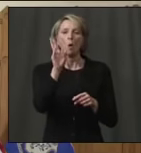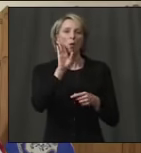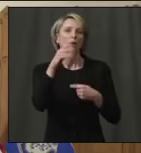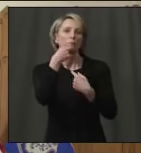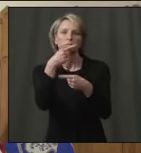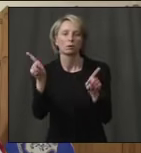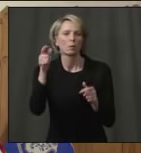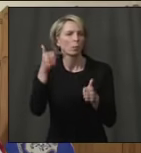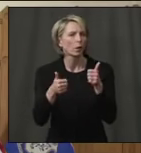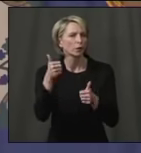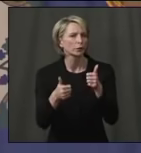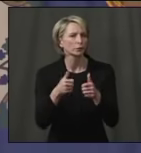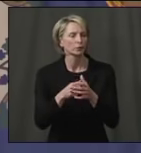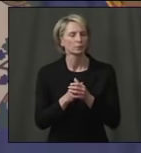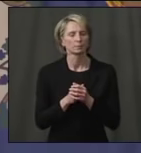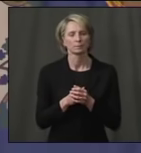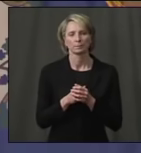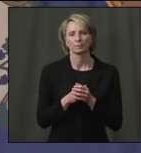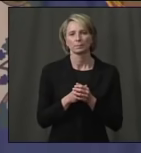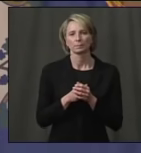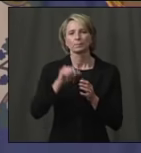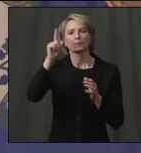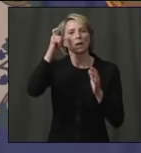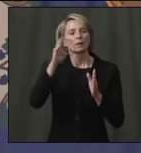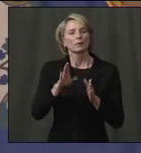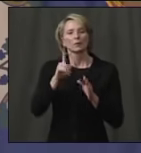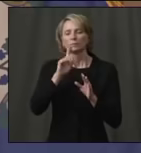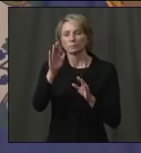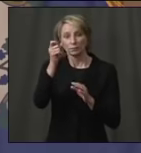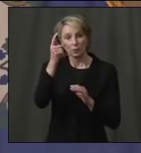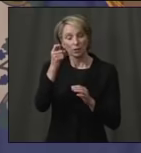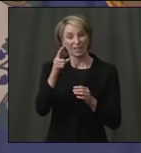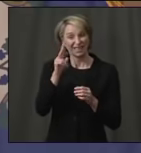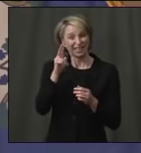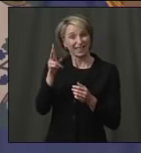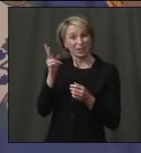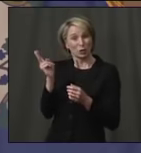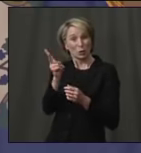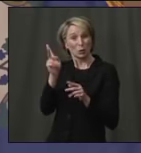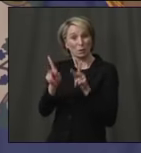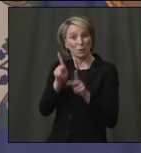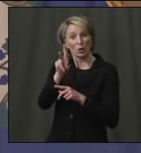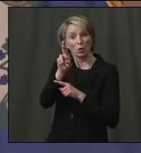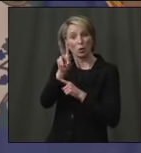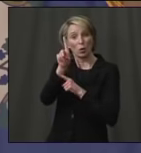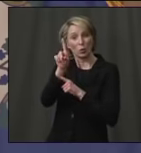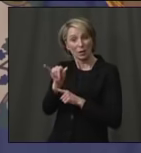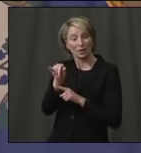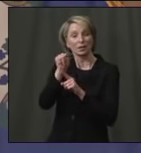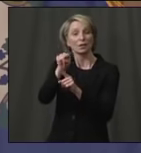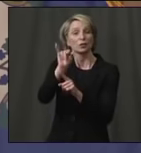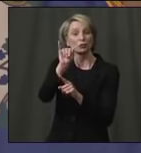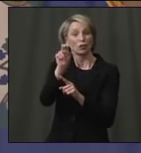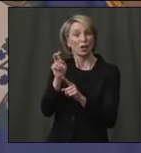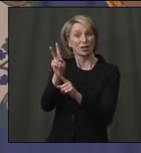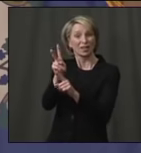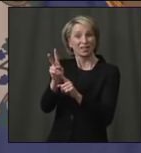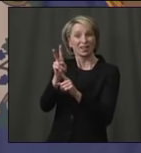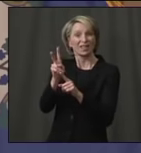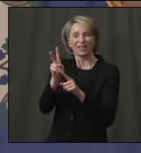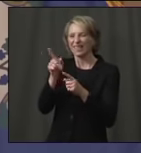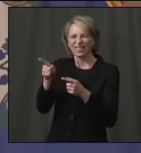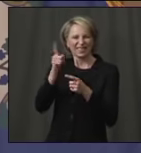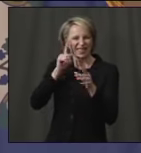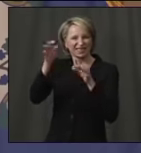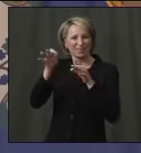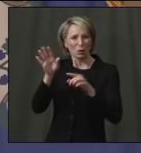Ken, I think when people listen to Rudy and Jane, they have a better understanding of how we're trying to do everything